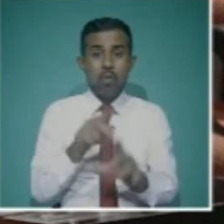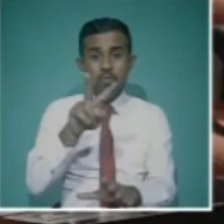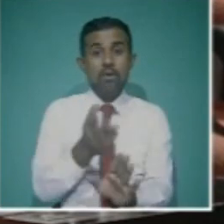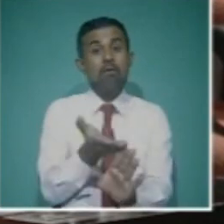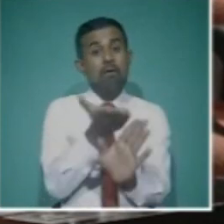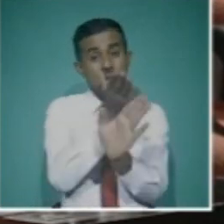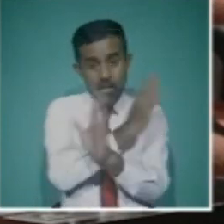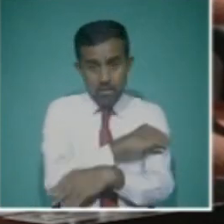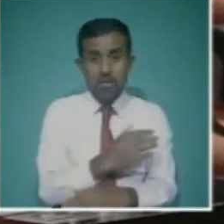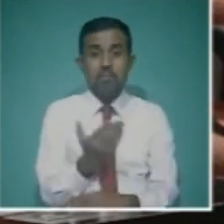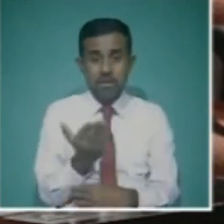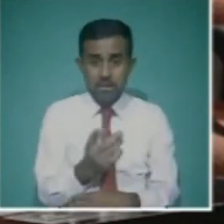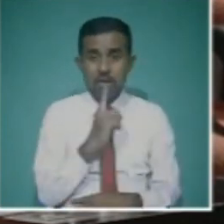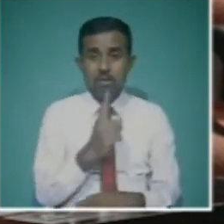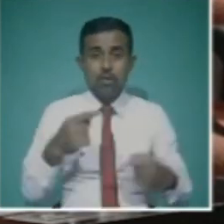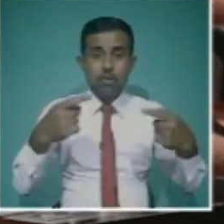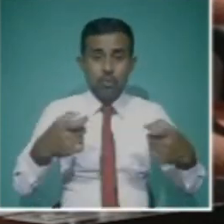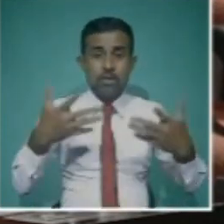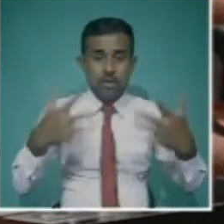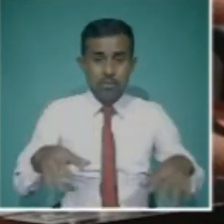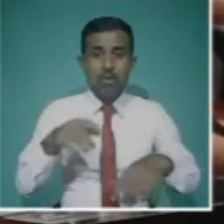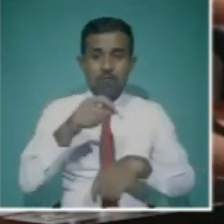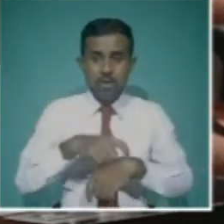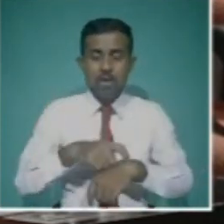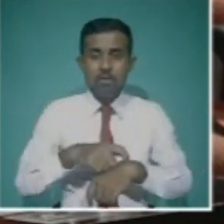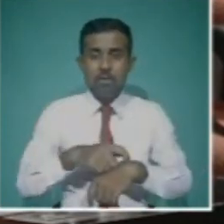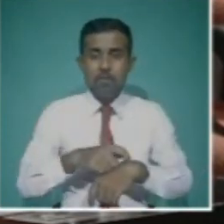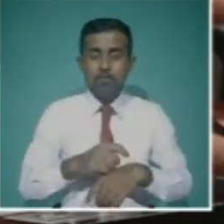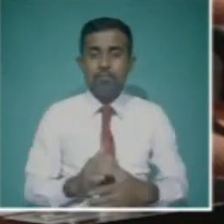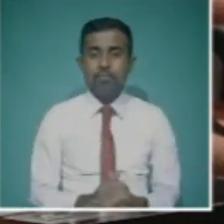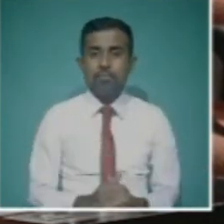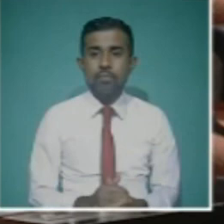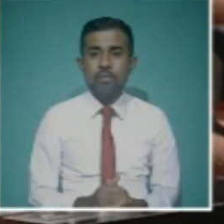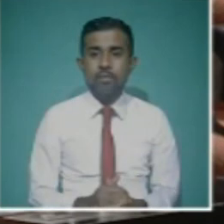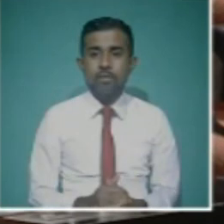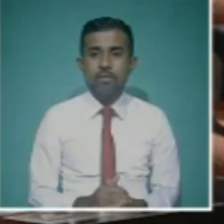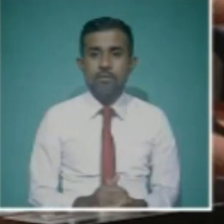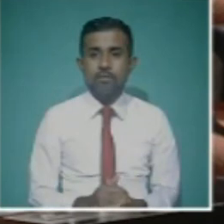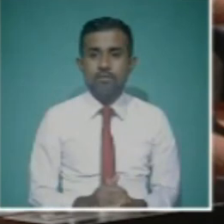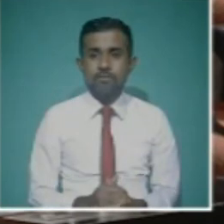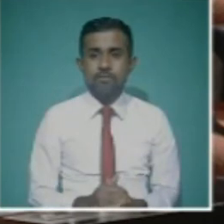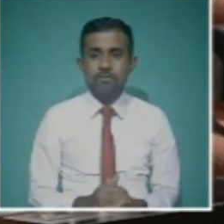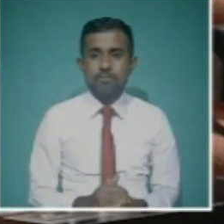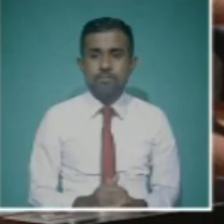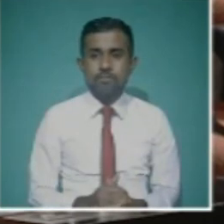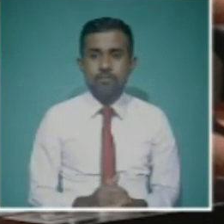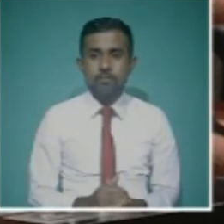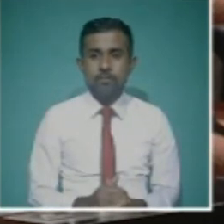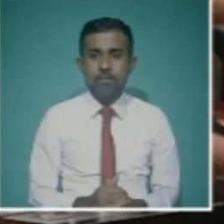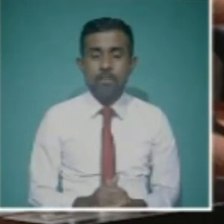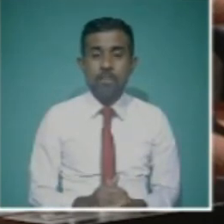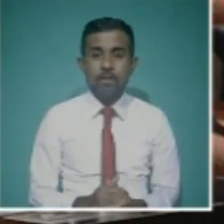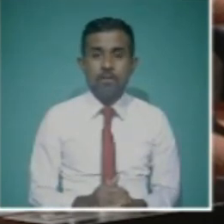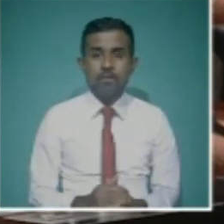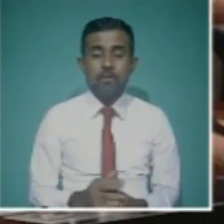When the war came to an end, if ever President Wickremasinghe wishes to go back and see